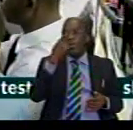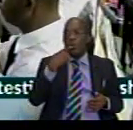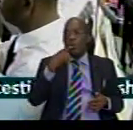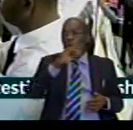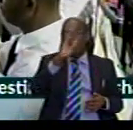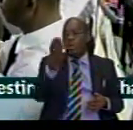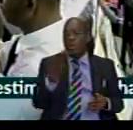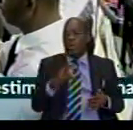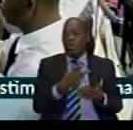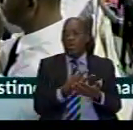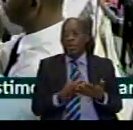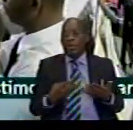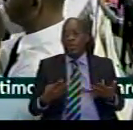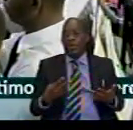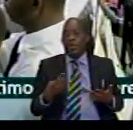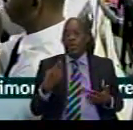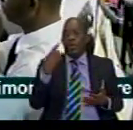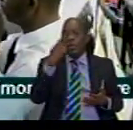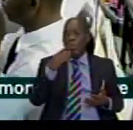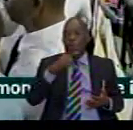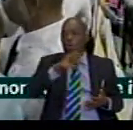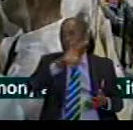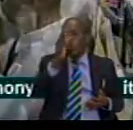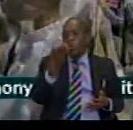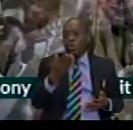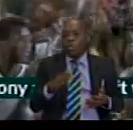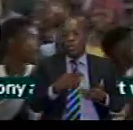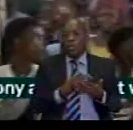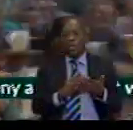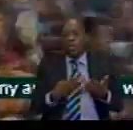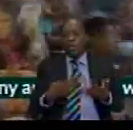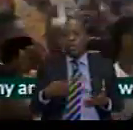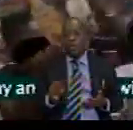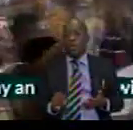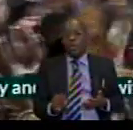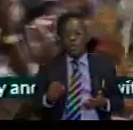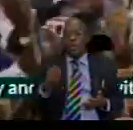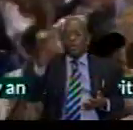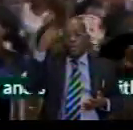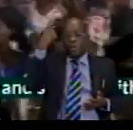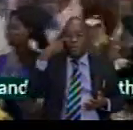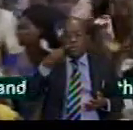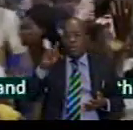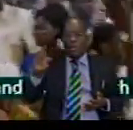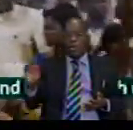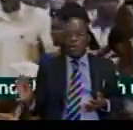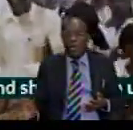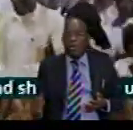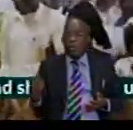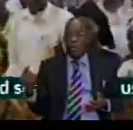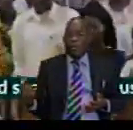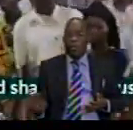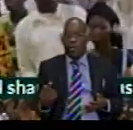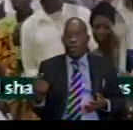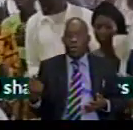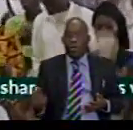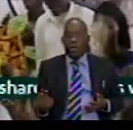Who never fell? Who never fell? Who never